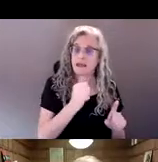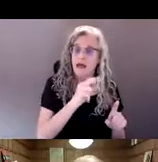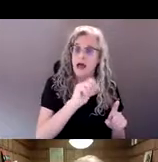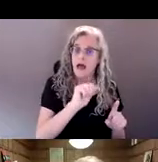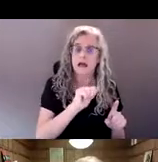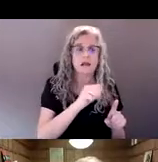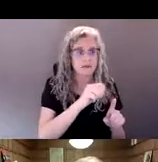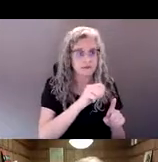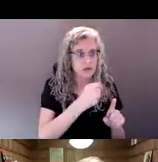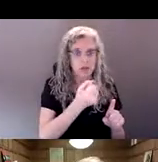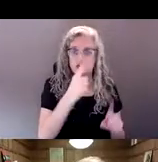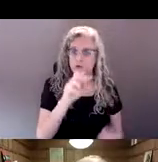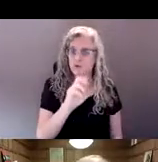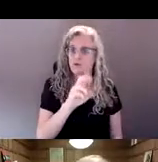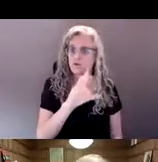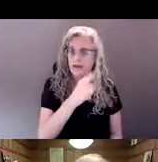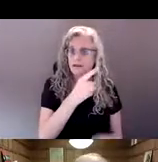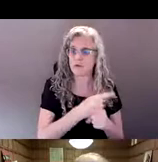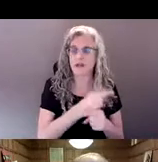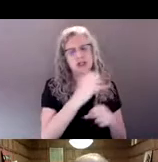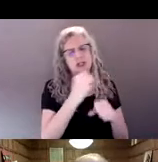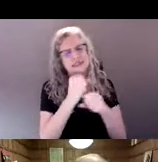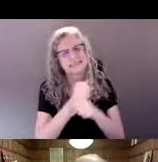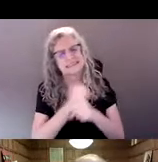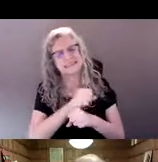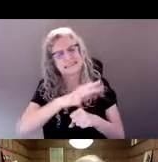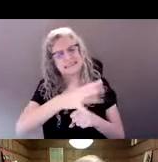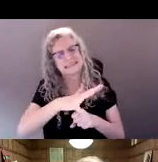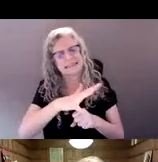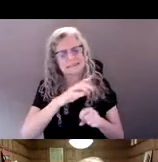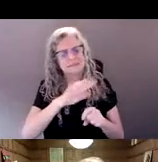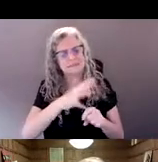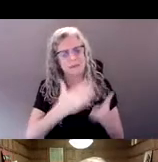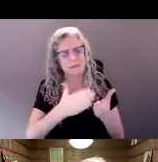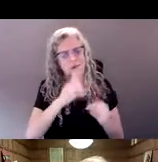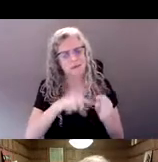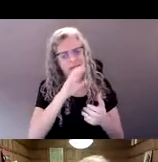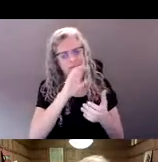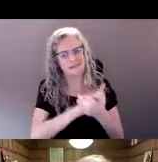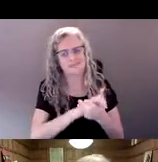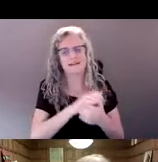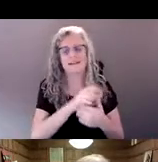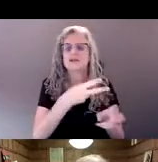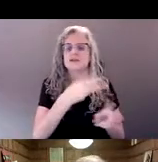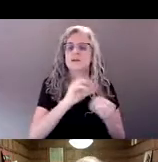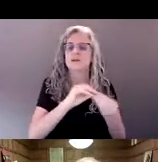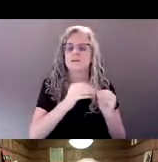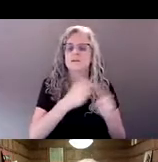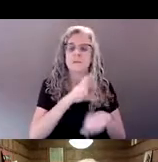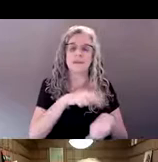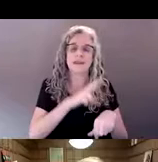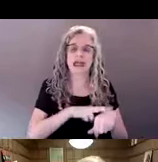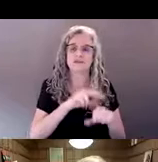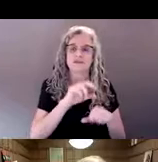that her statistics were sometimes drawn from suspect sources, such as the National Socialist Economic Institute for the History of the